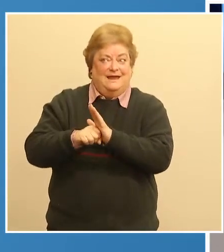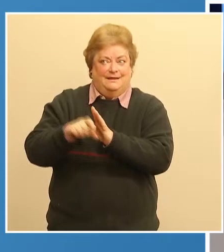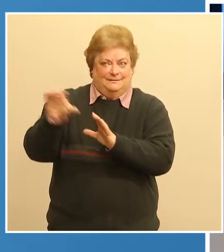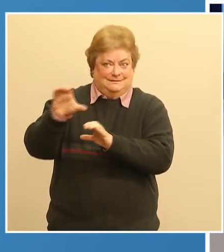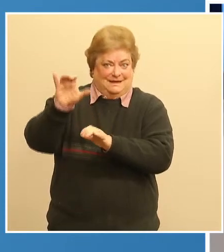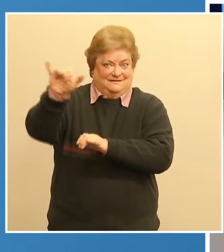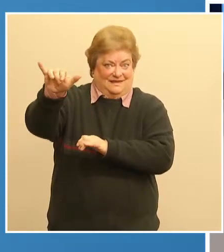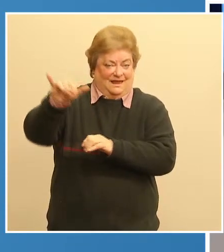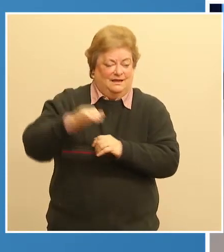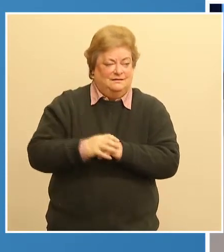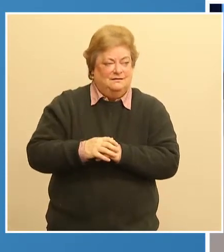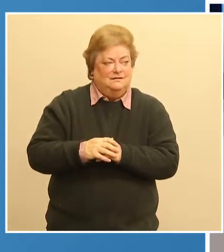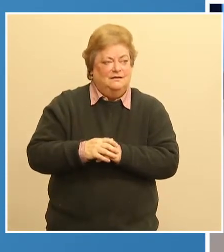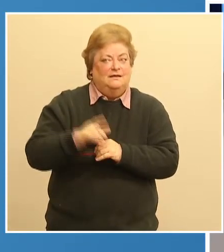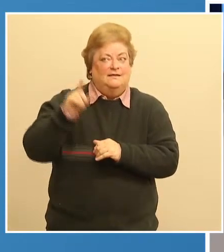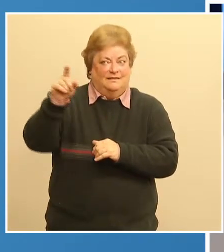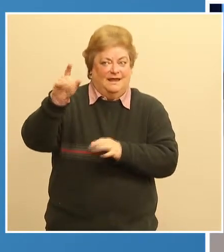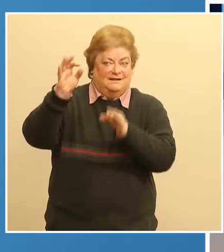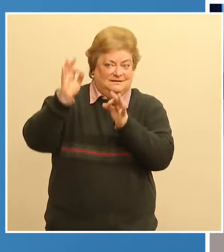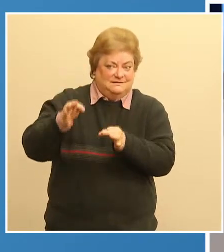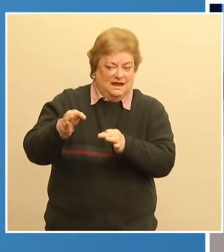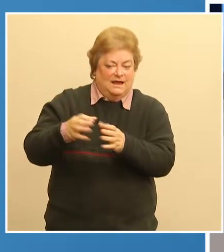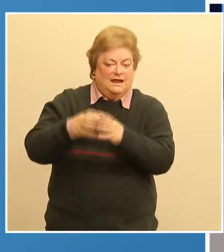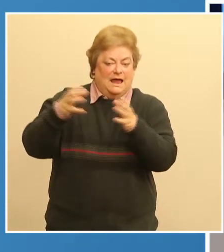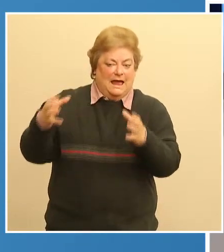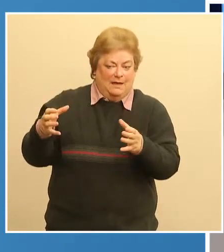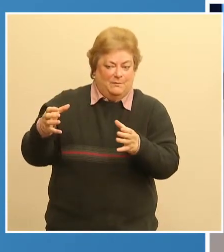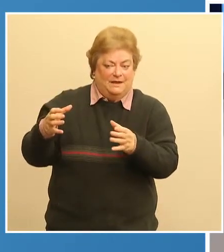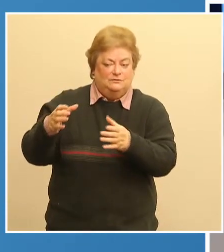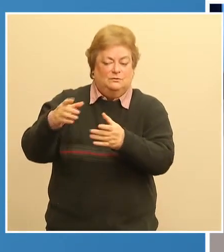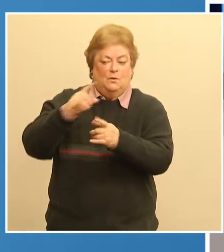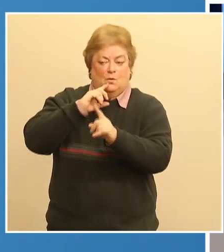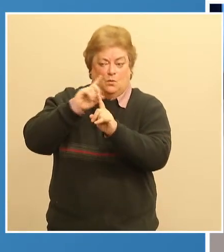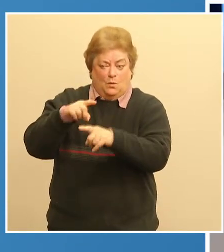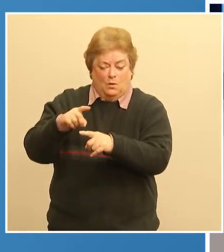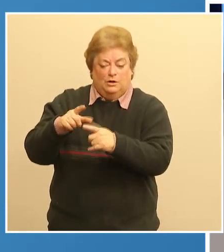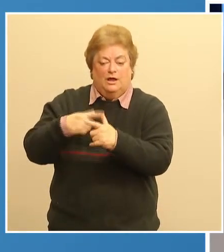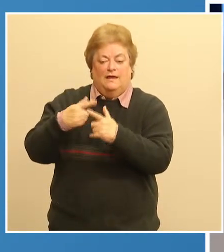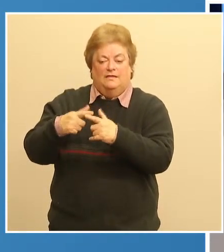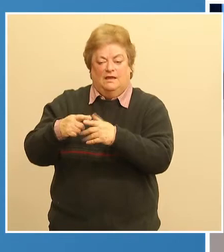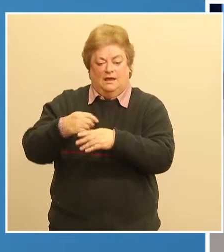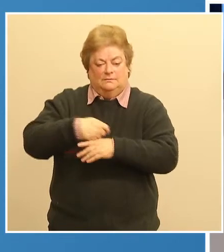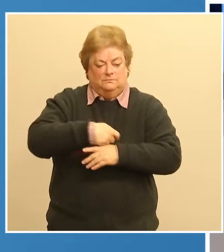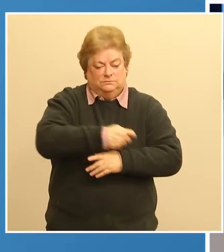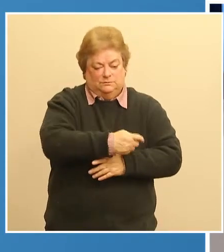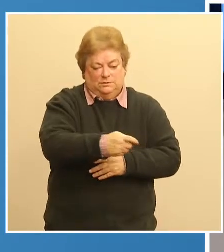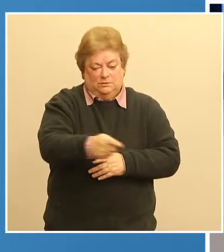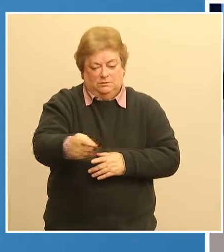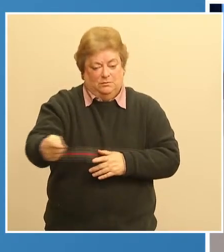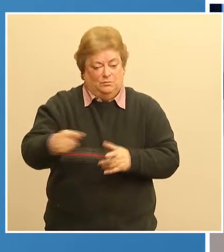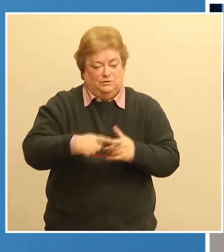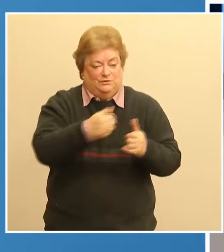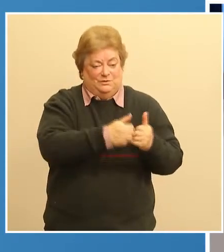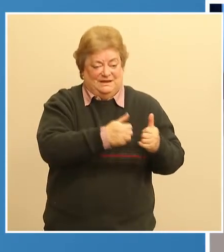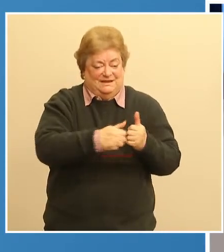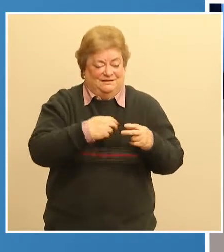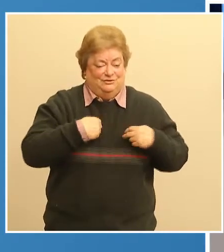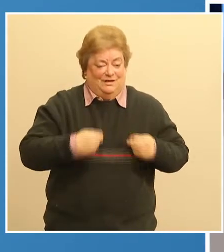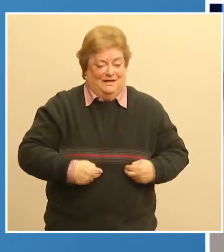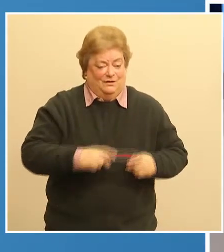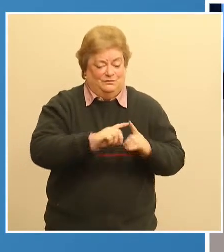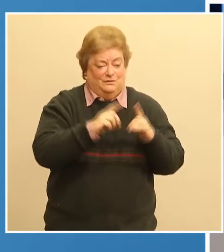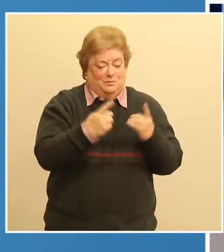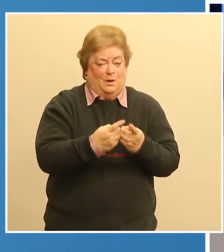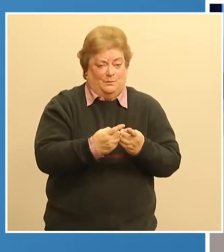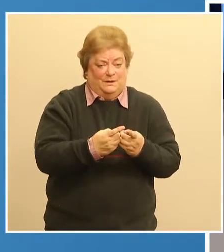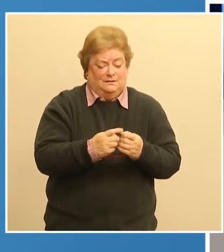determine what's going to be ordered and what's going to be allocated for each local health department. And usually